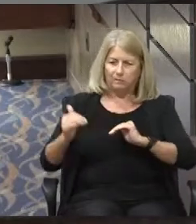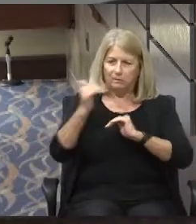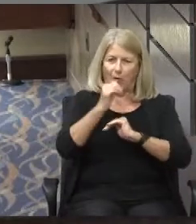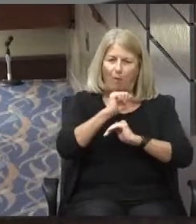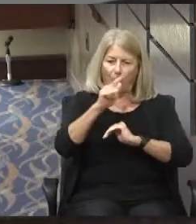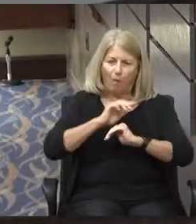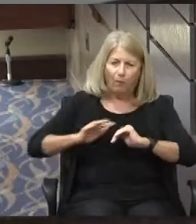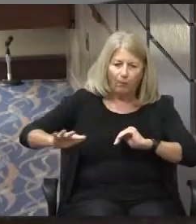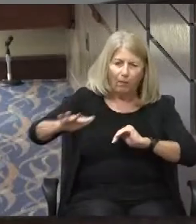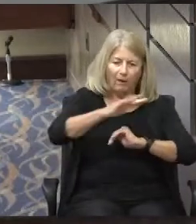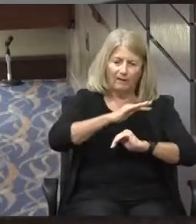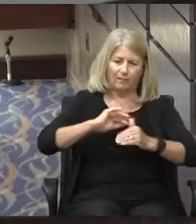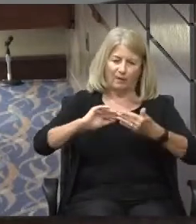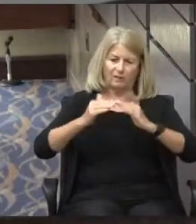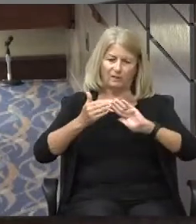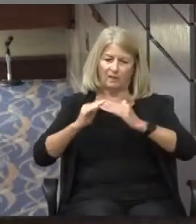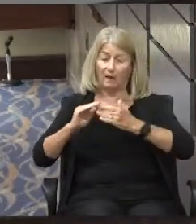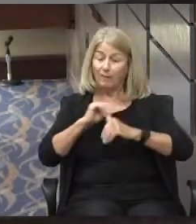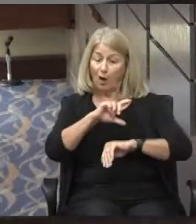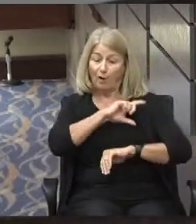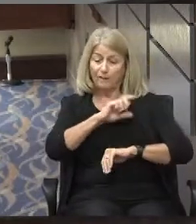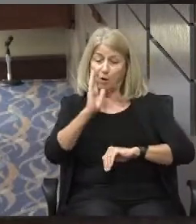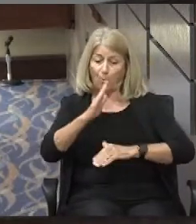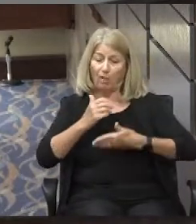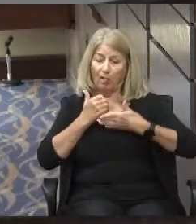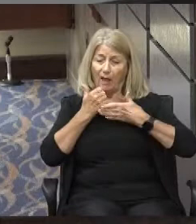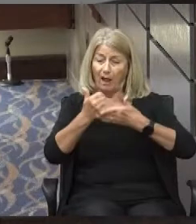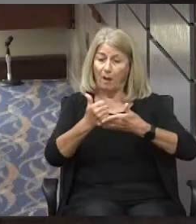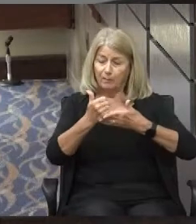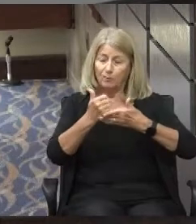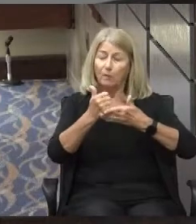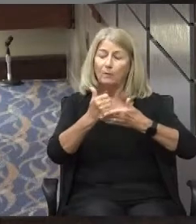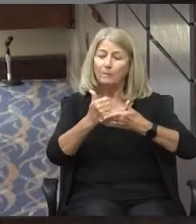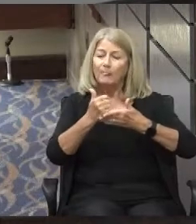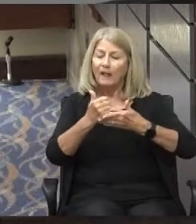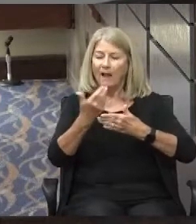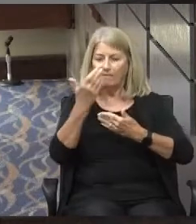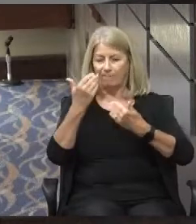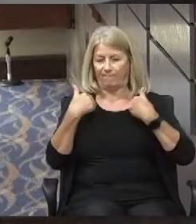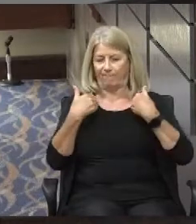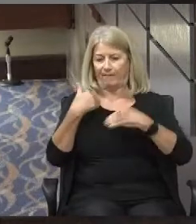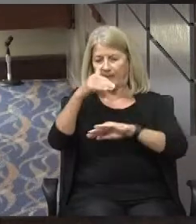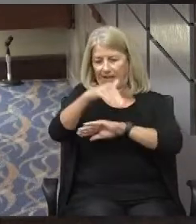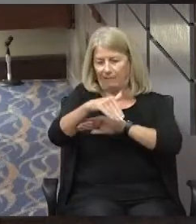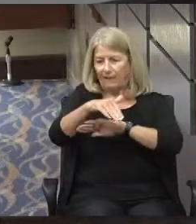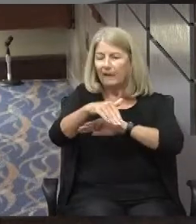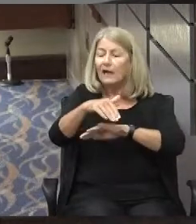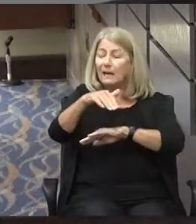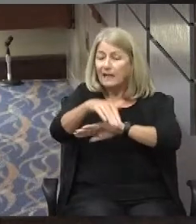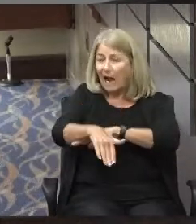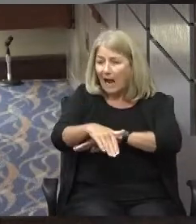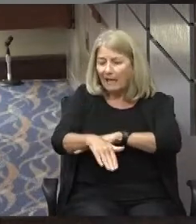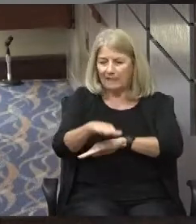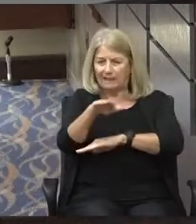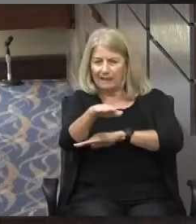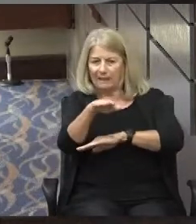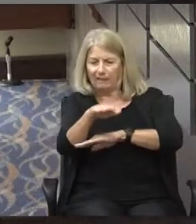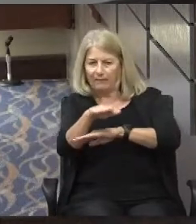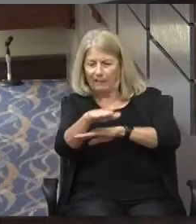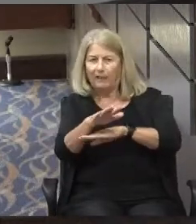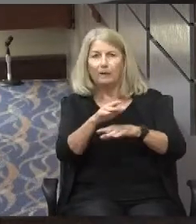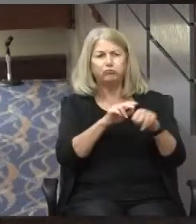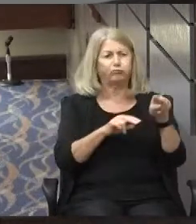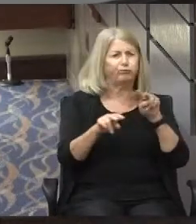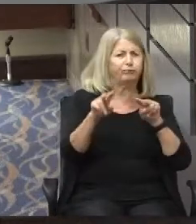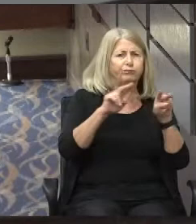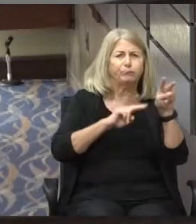city. And these officers will help supplement evening and nighttime patrols. We'll have increases in visibility, and that's